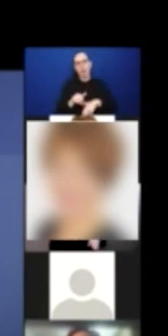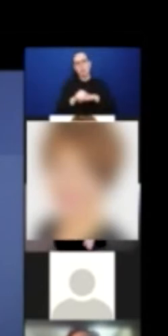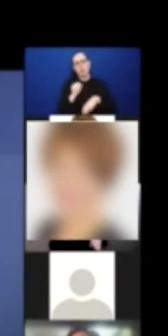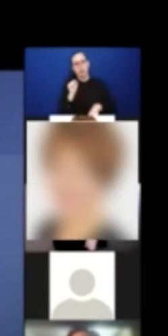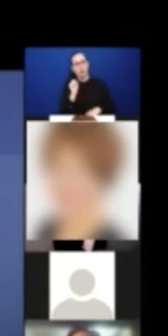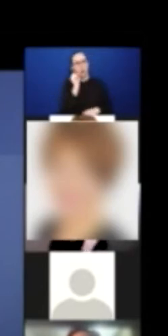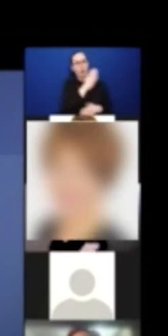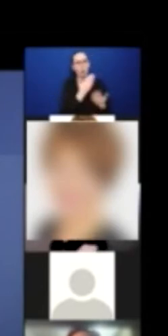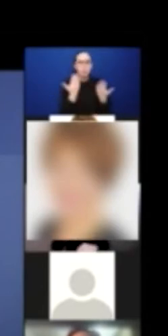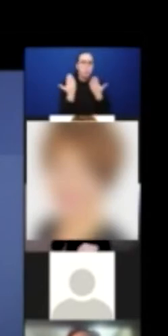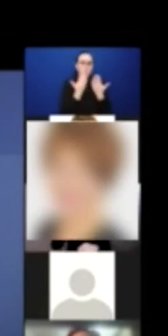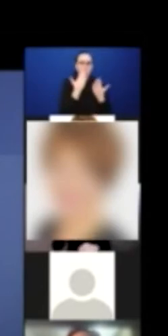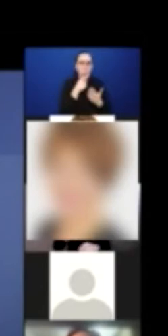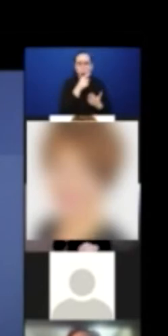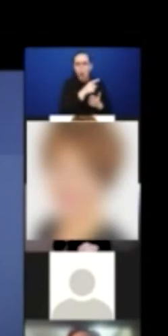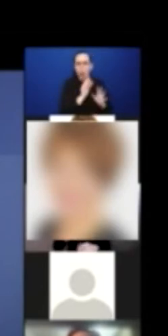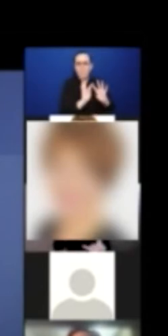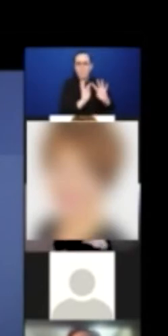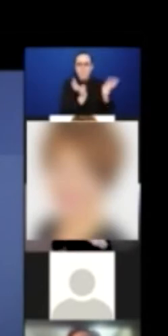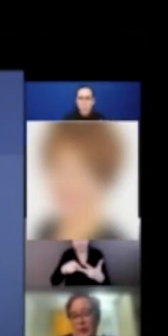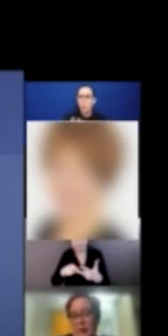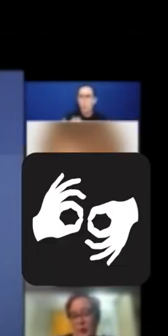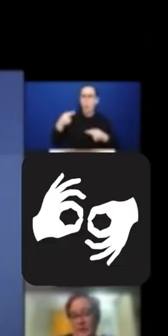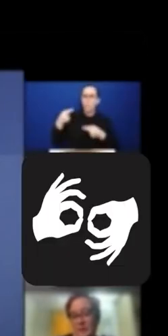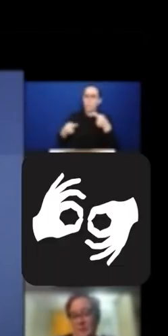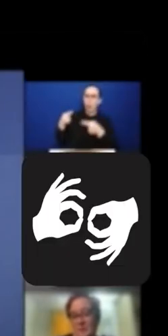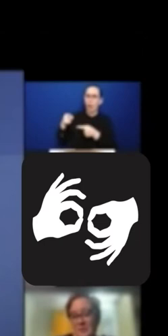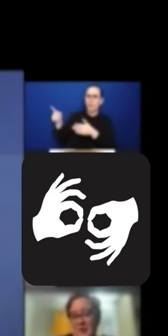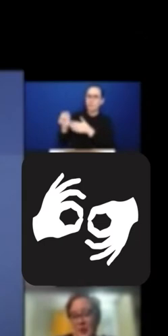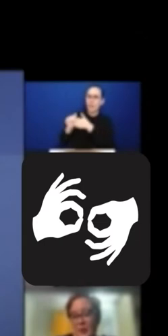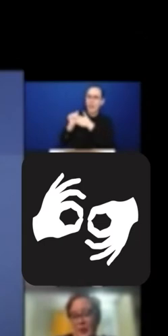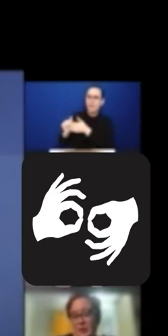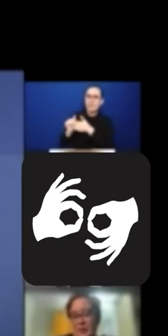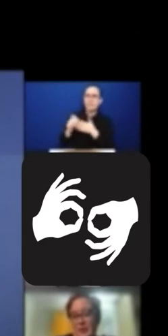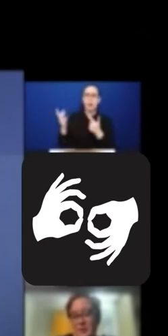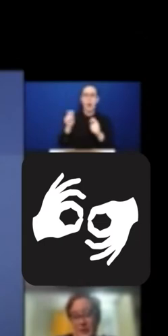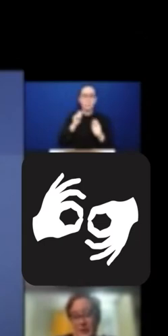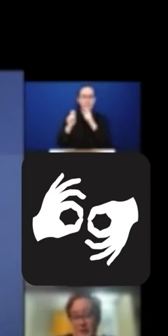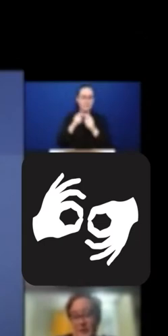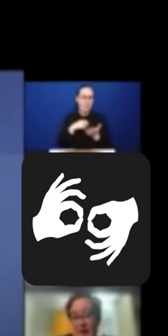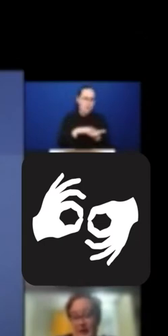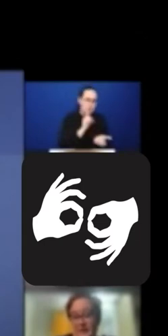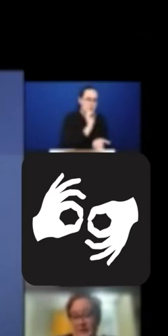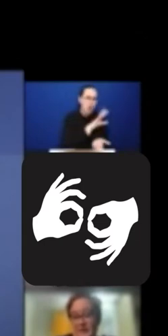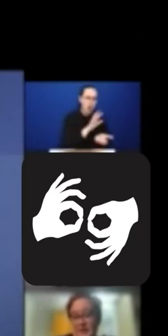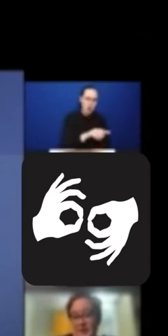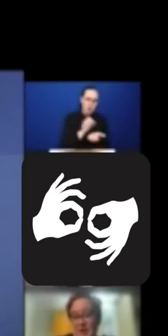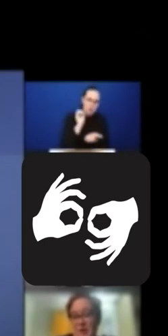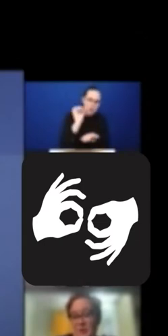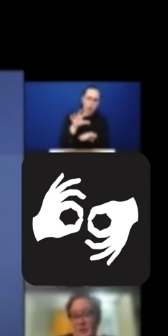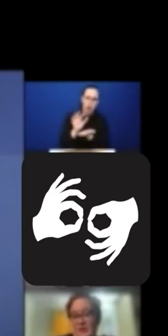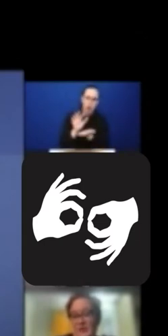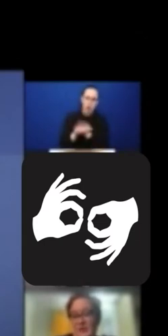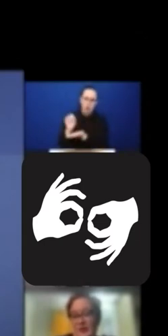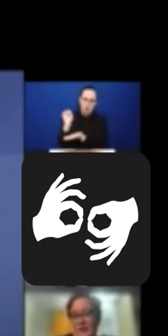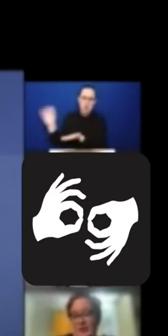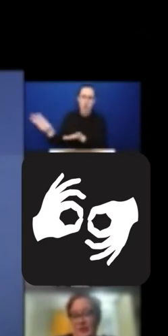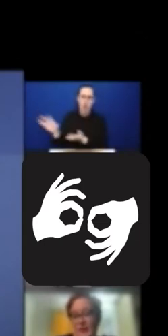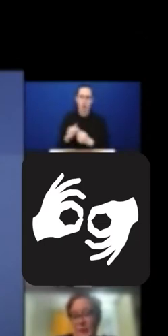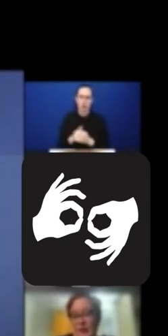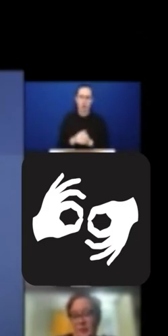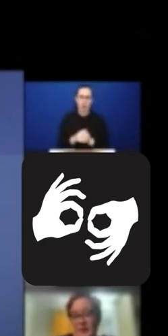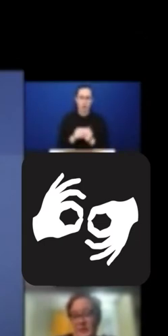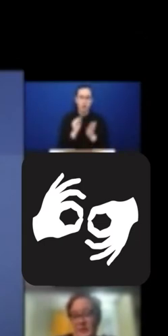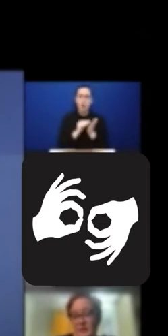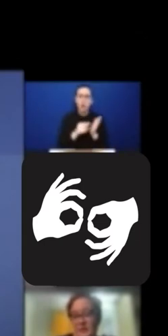message being brought forward was often a moral one, which in principle is fine, but deserved